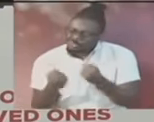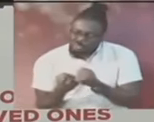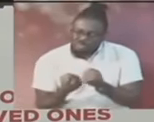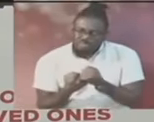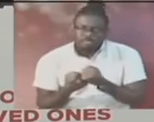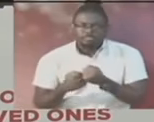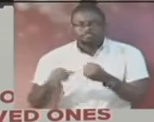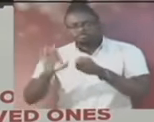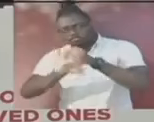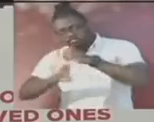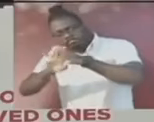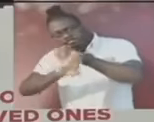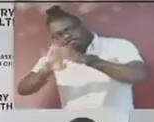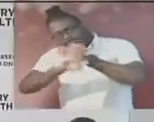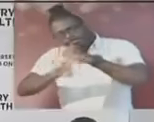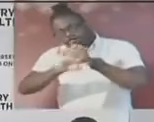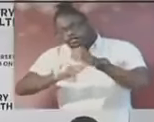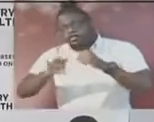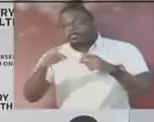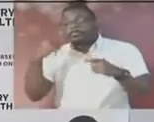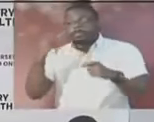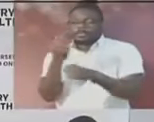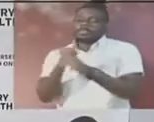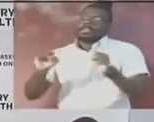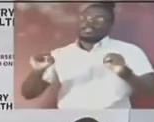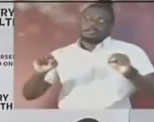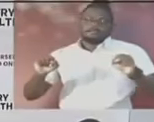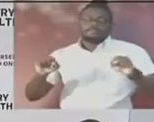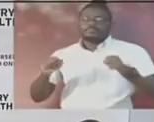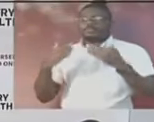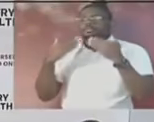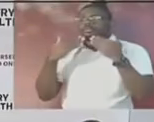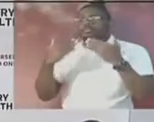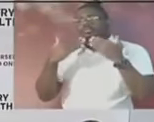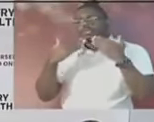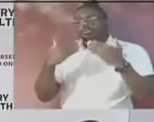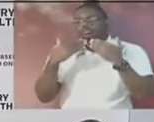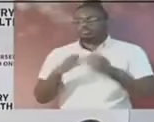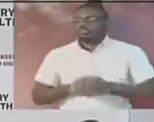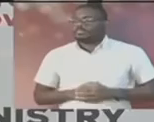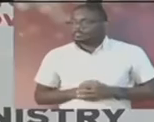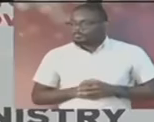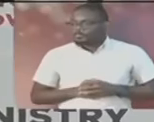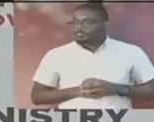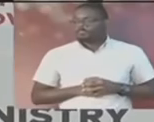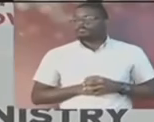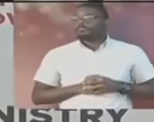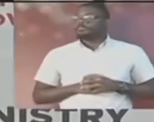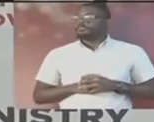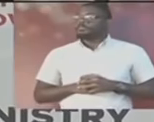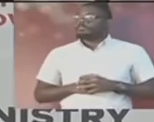continue to be safe. Thank you. A very strong plea and sobering advice by Dr. Richards. Thank you